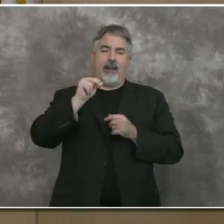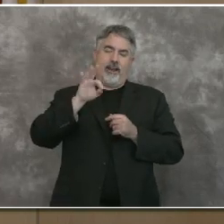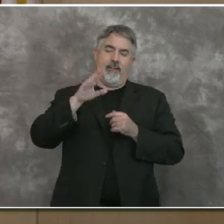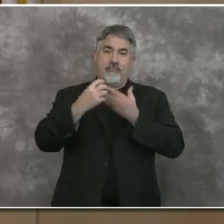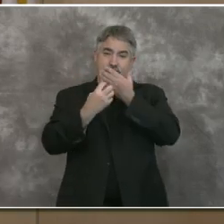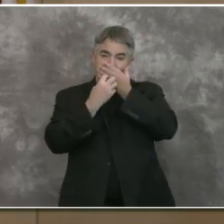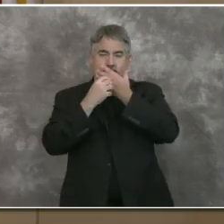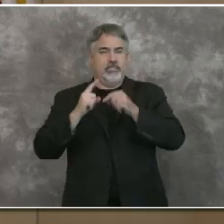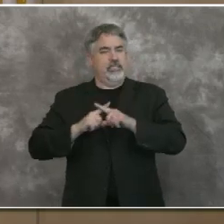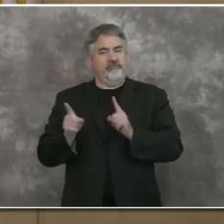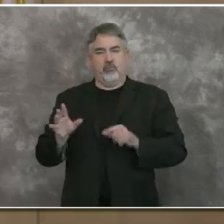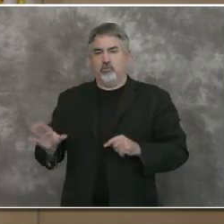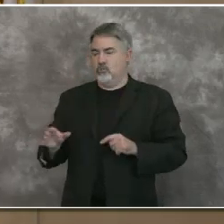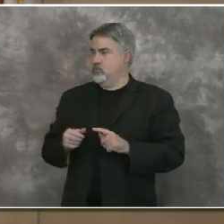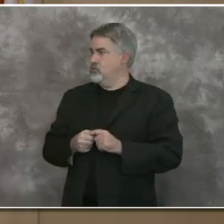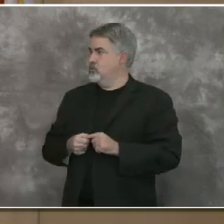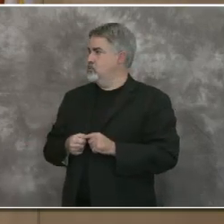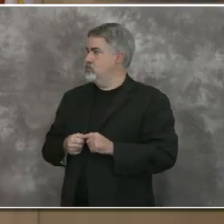Wooten.